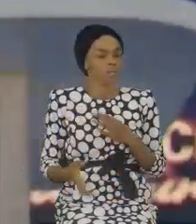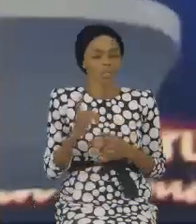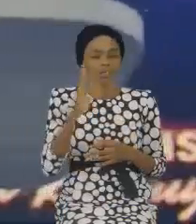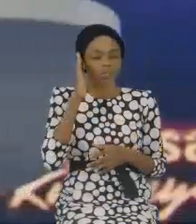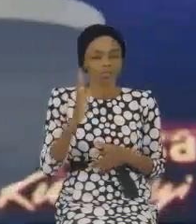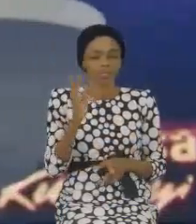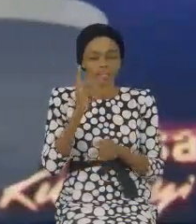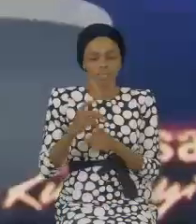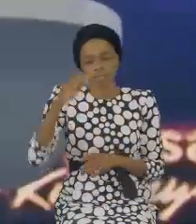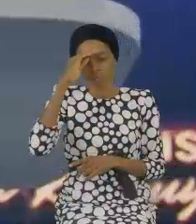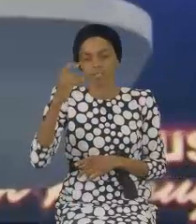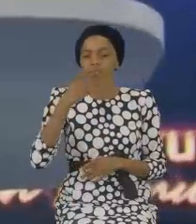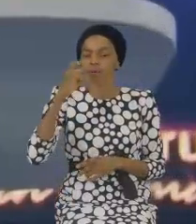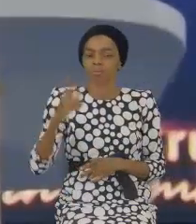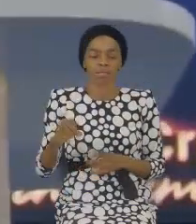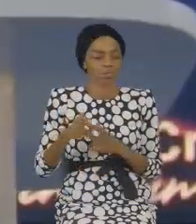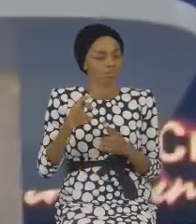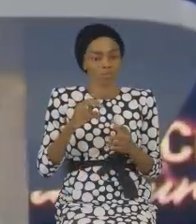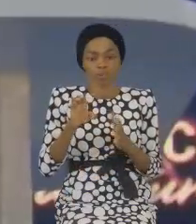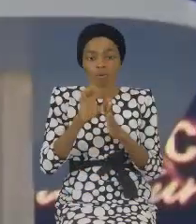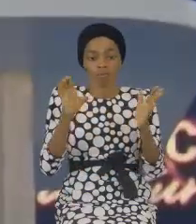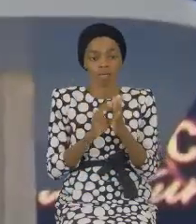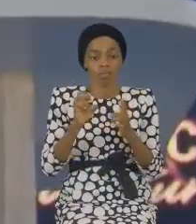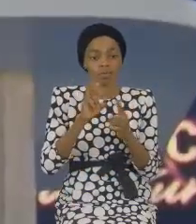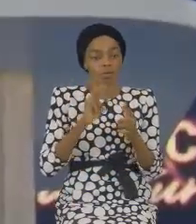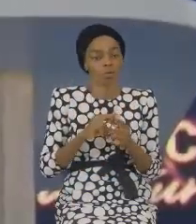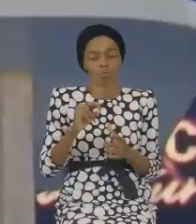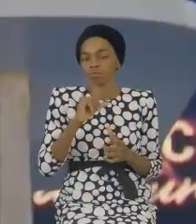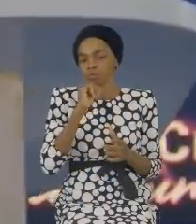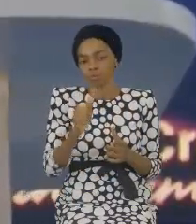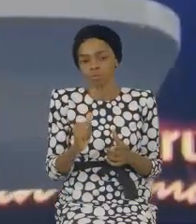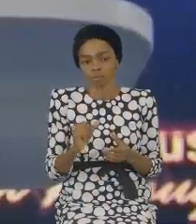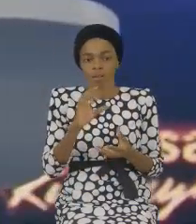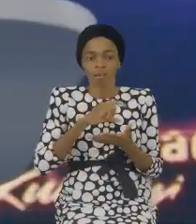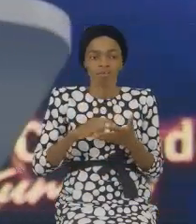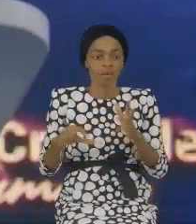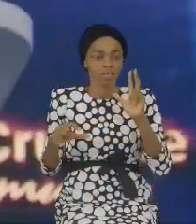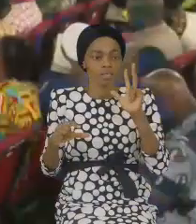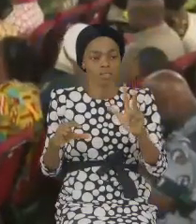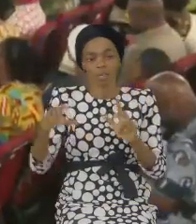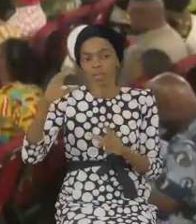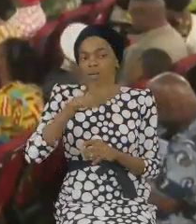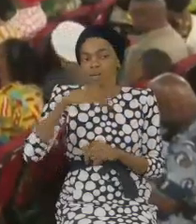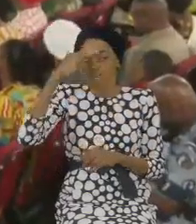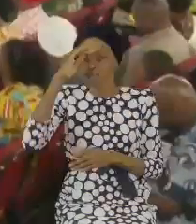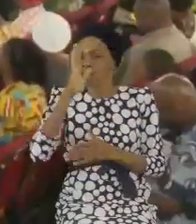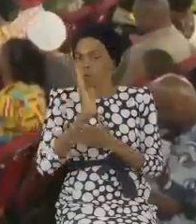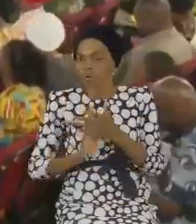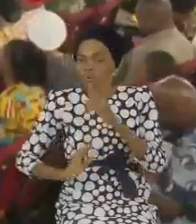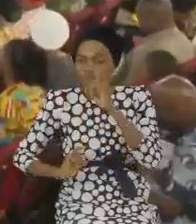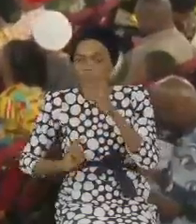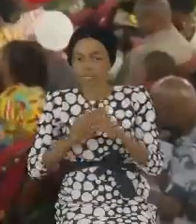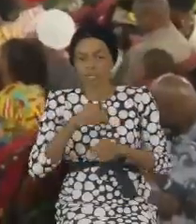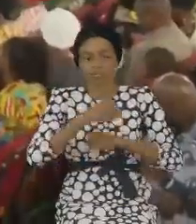keep his commandments or no. And then in verse 3, he assures us, and he humbled thee and suffered